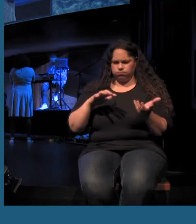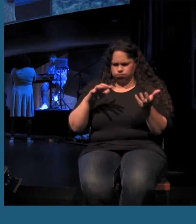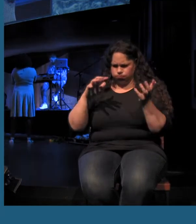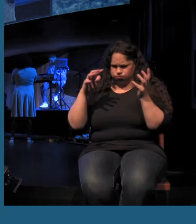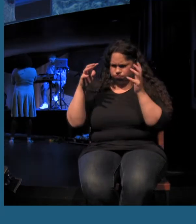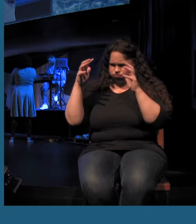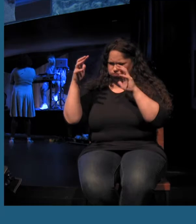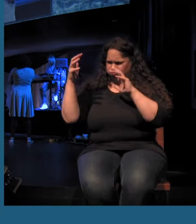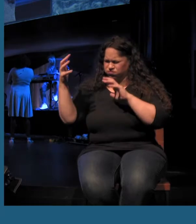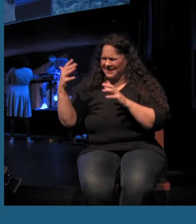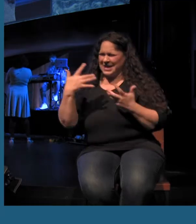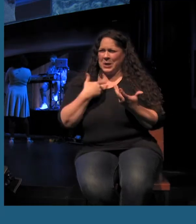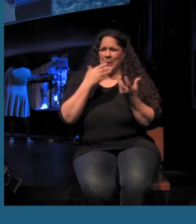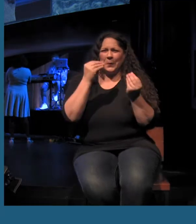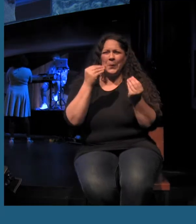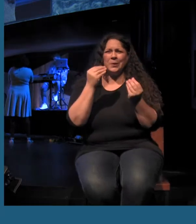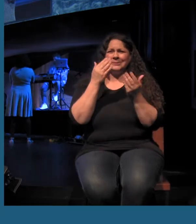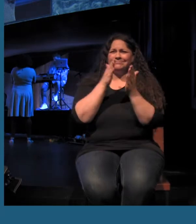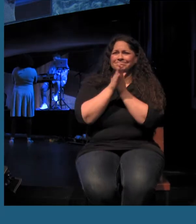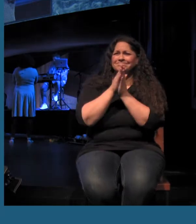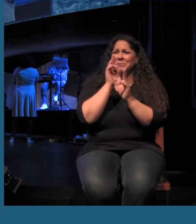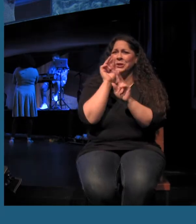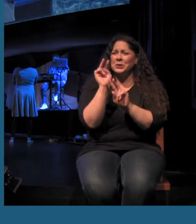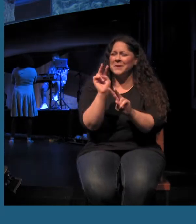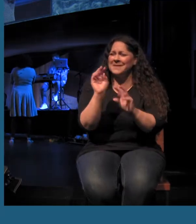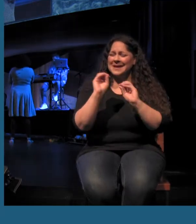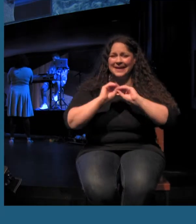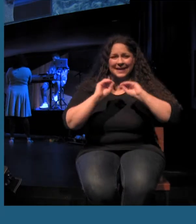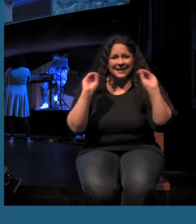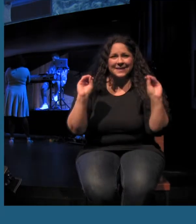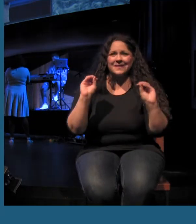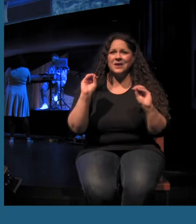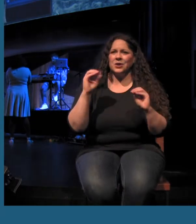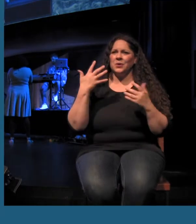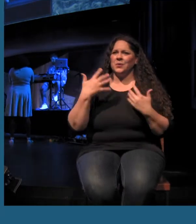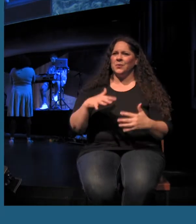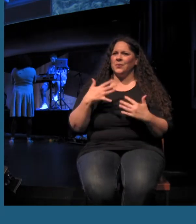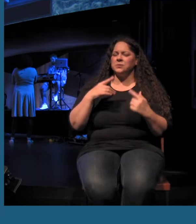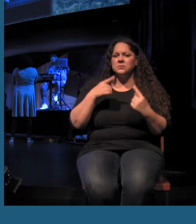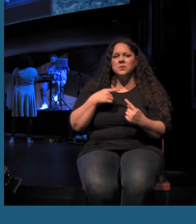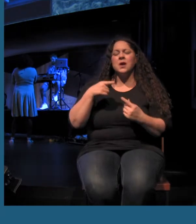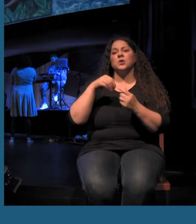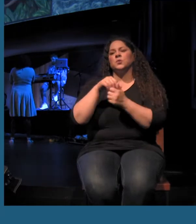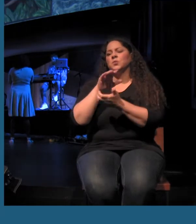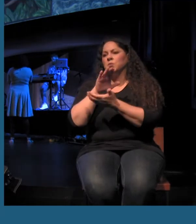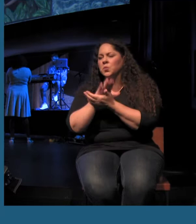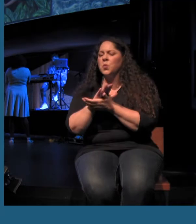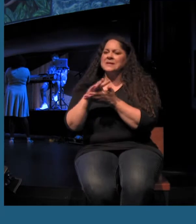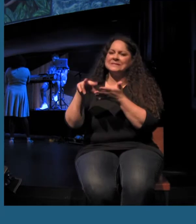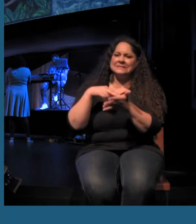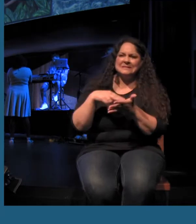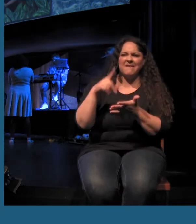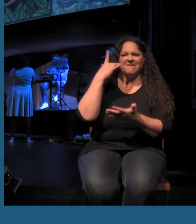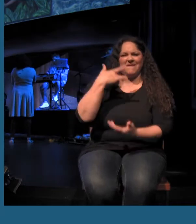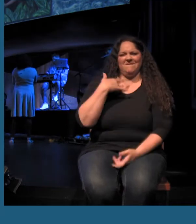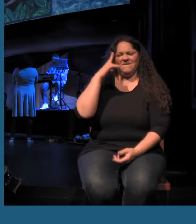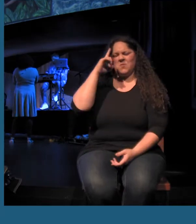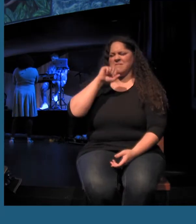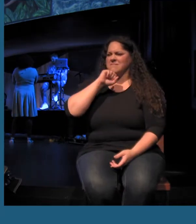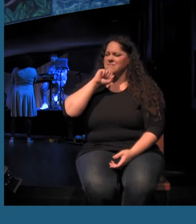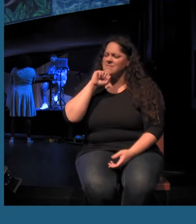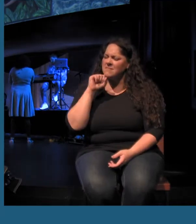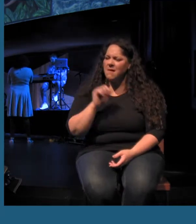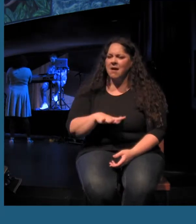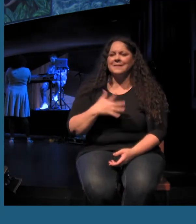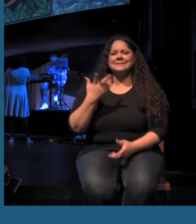had nothing left, nothing to look forward to. It had seemed that all her hard work that she put into school and to dance was for nothing. And she